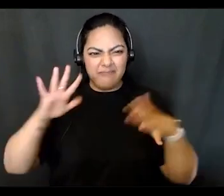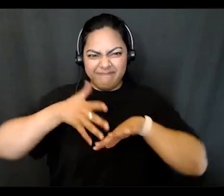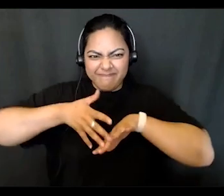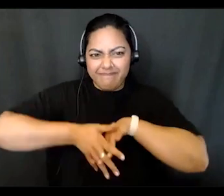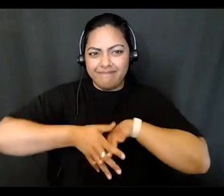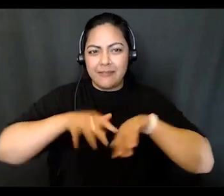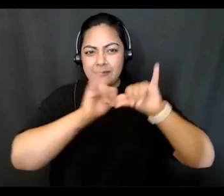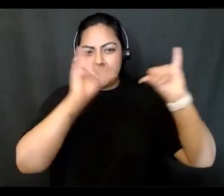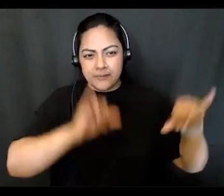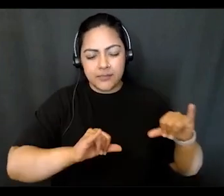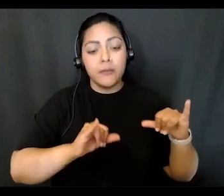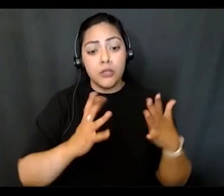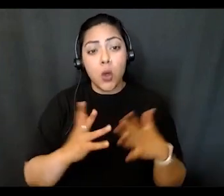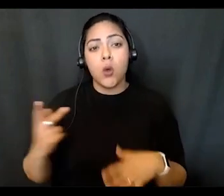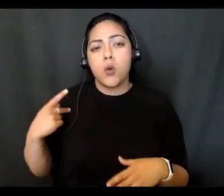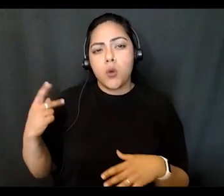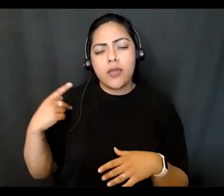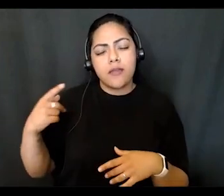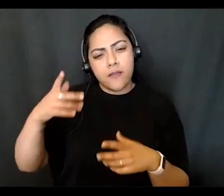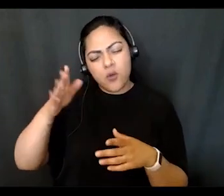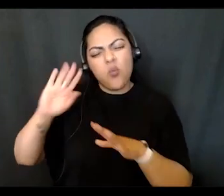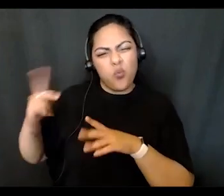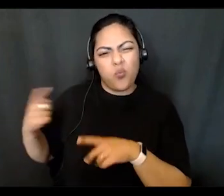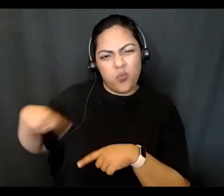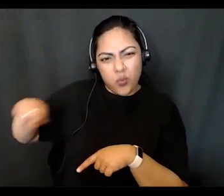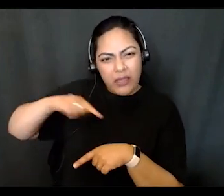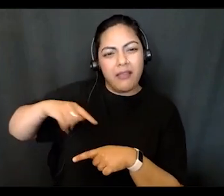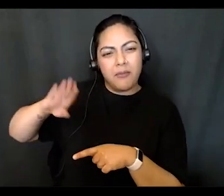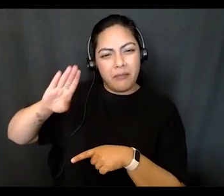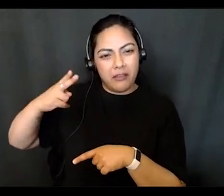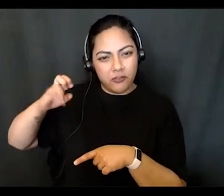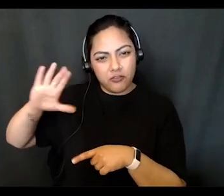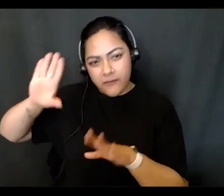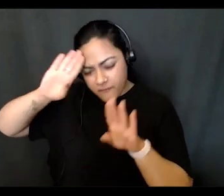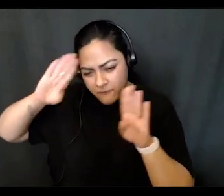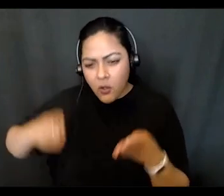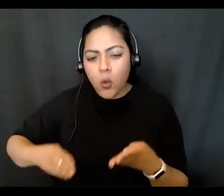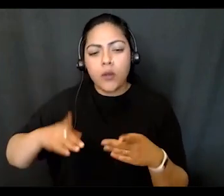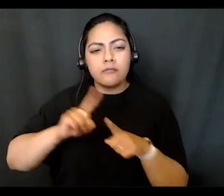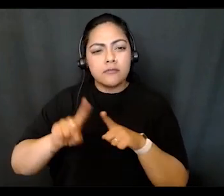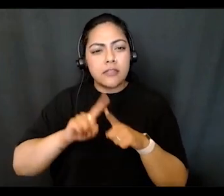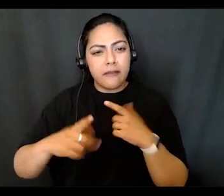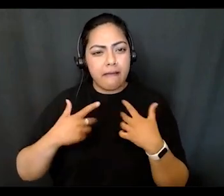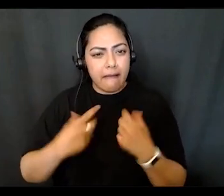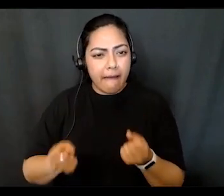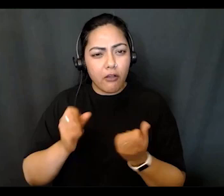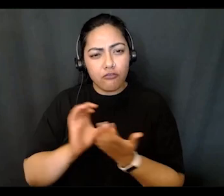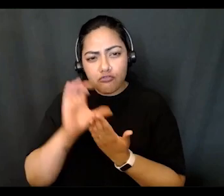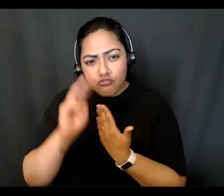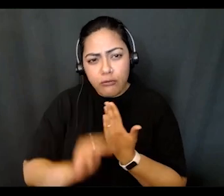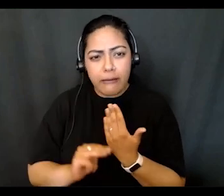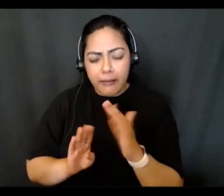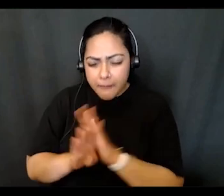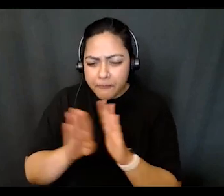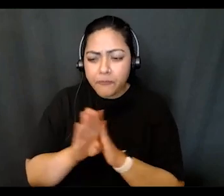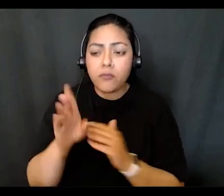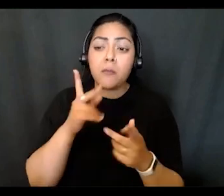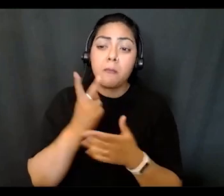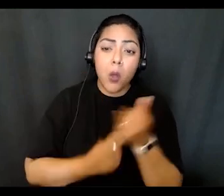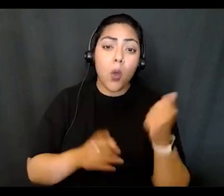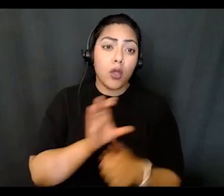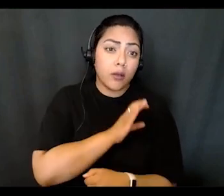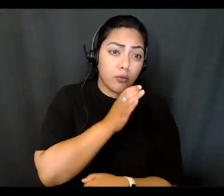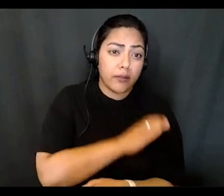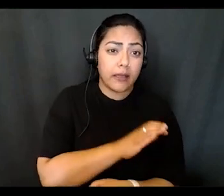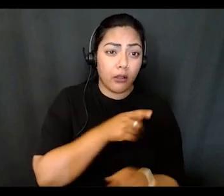on developing curricula and professional development opportunities for folks across Canada in the health system, both clinical and non-clinical